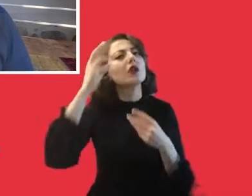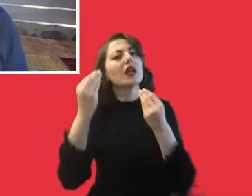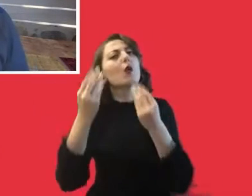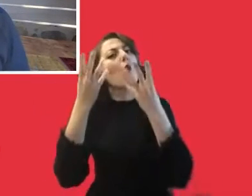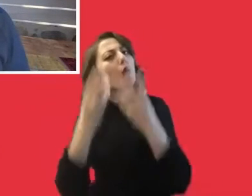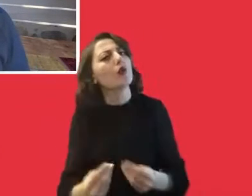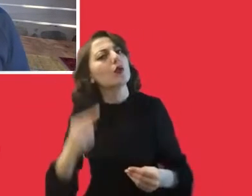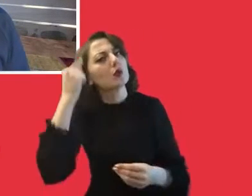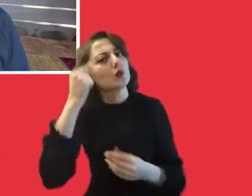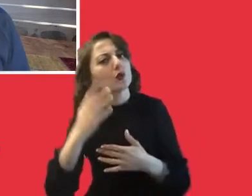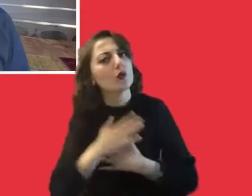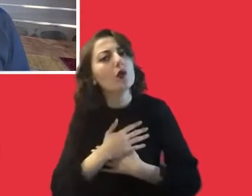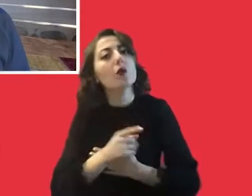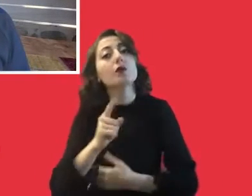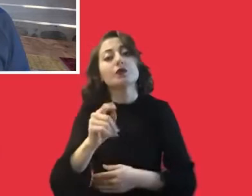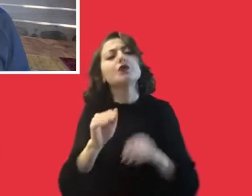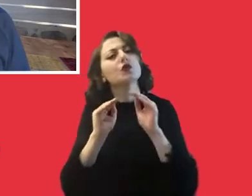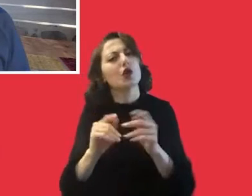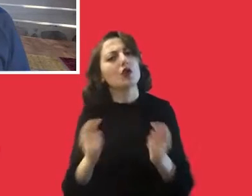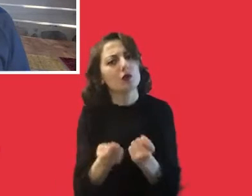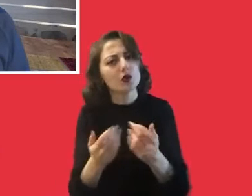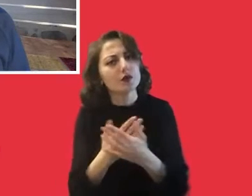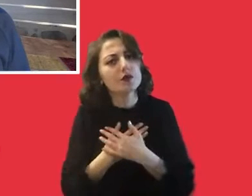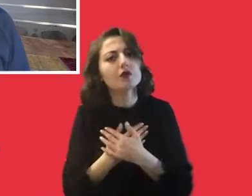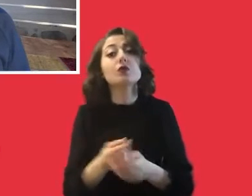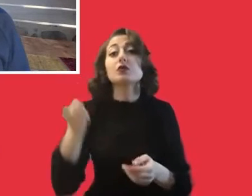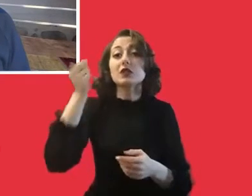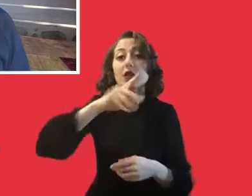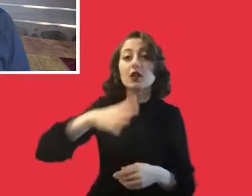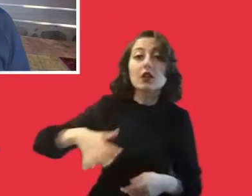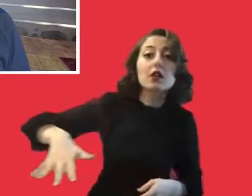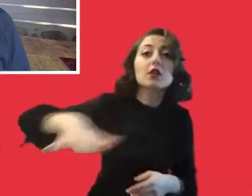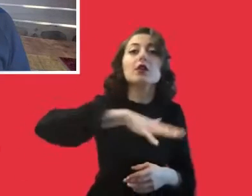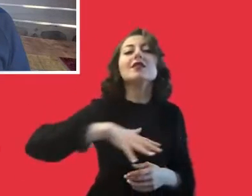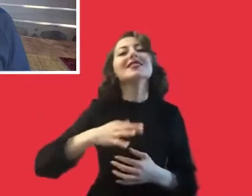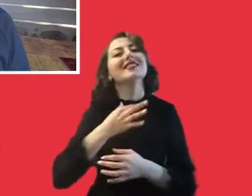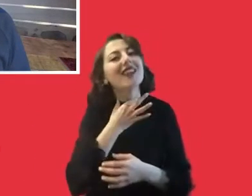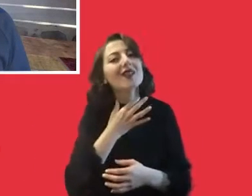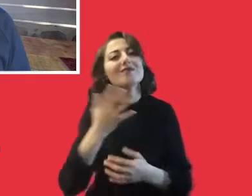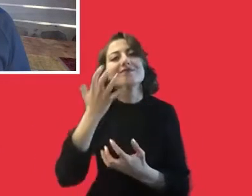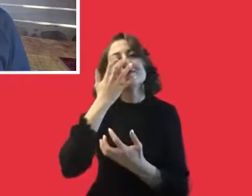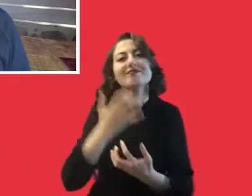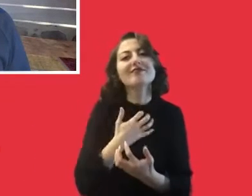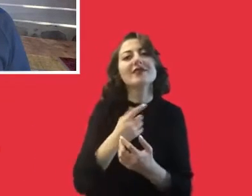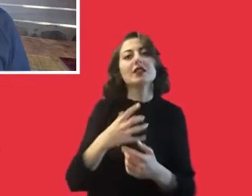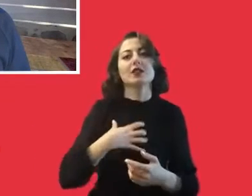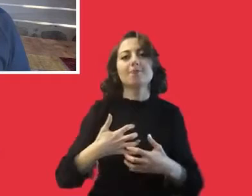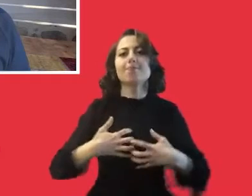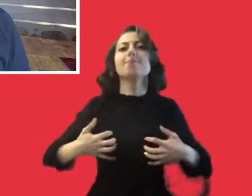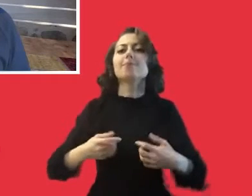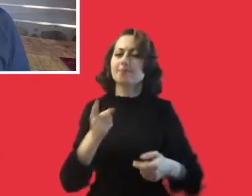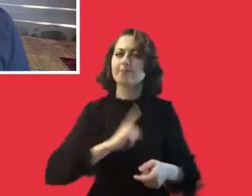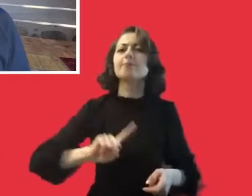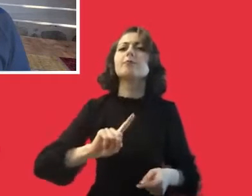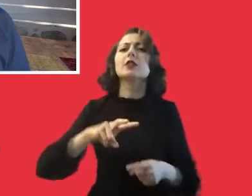it's actually creating a well-being, and we're trying to create this. And with